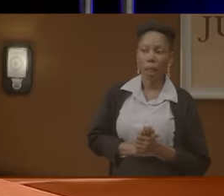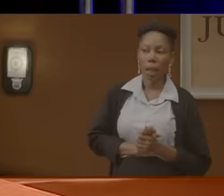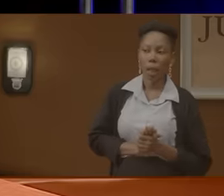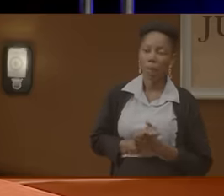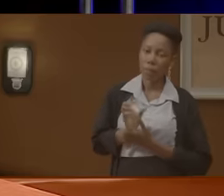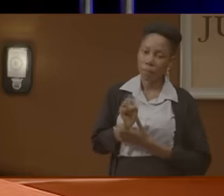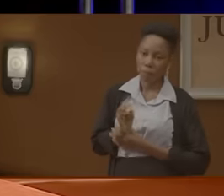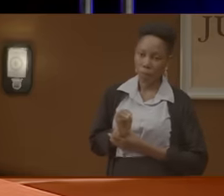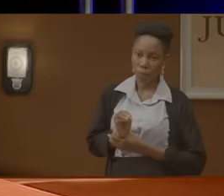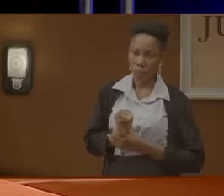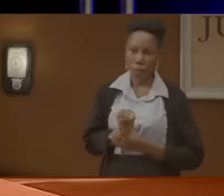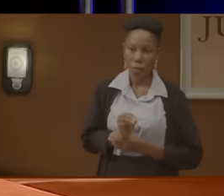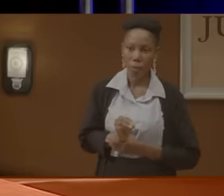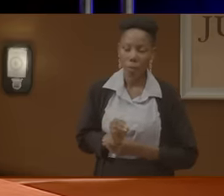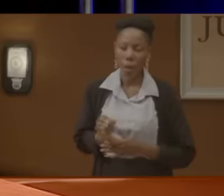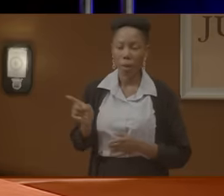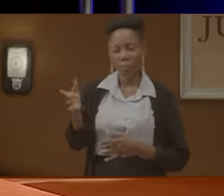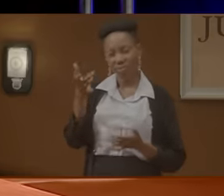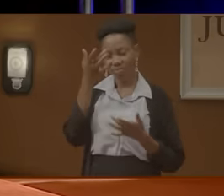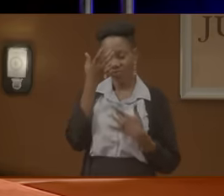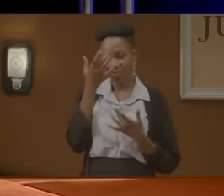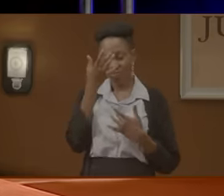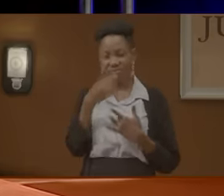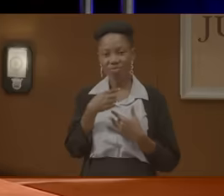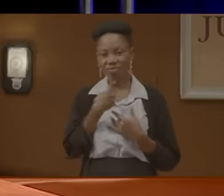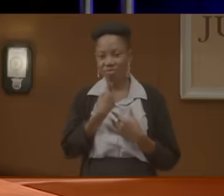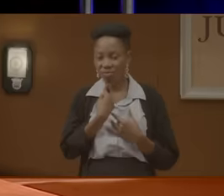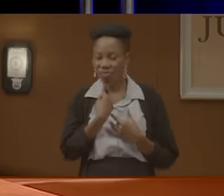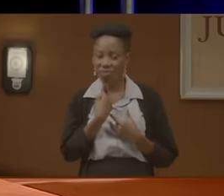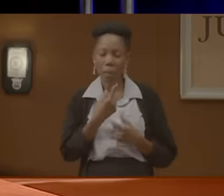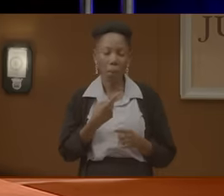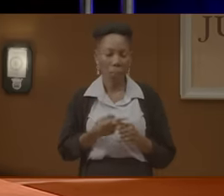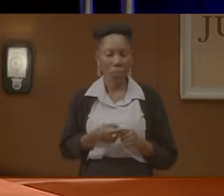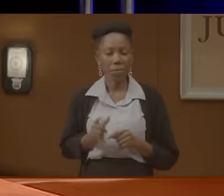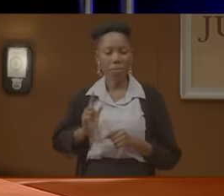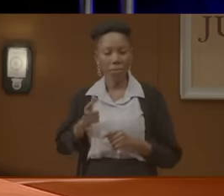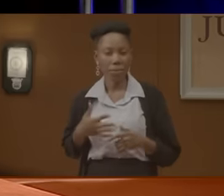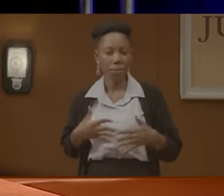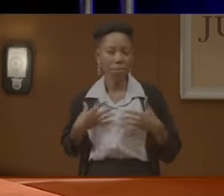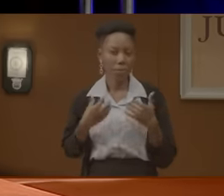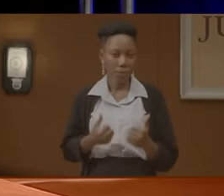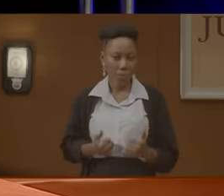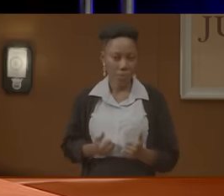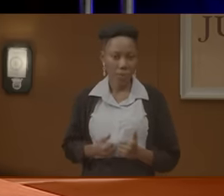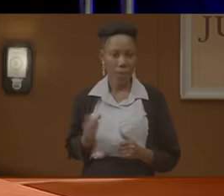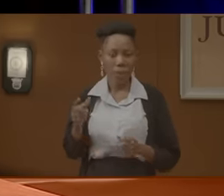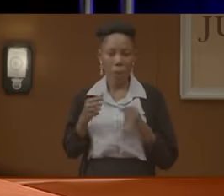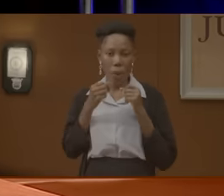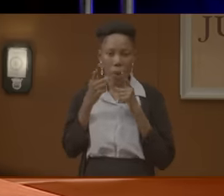So that malaria began to go. After that malaria began to go, I wake